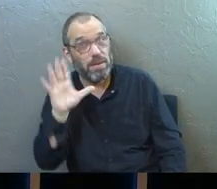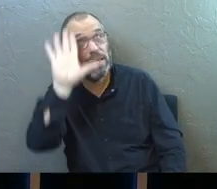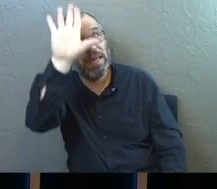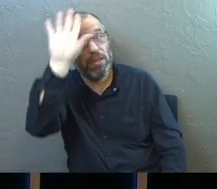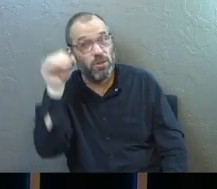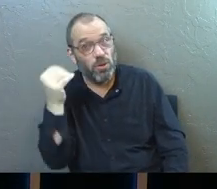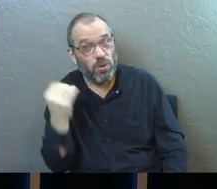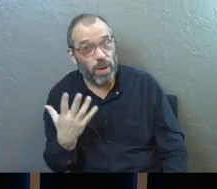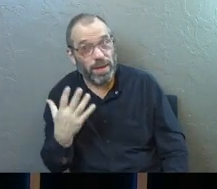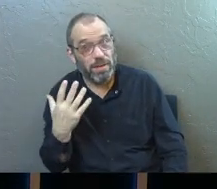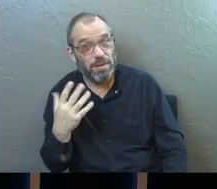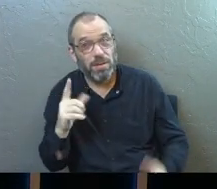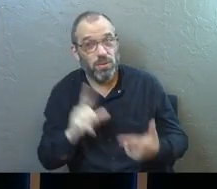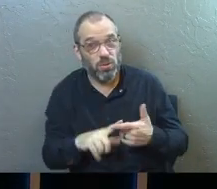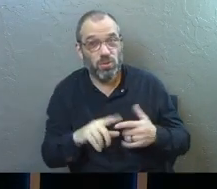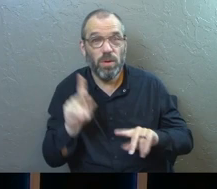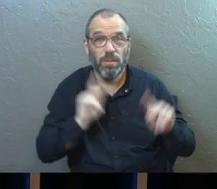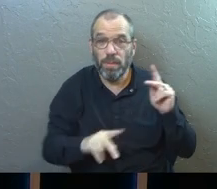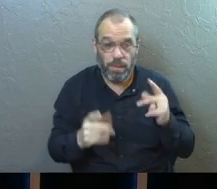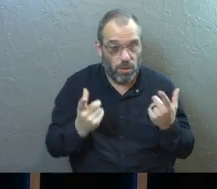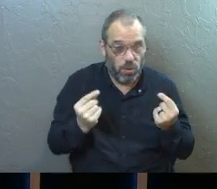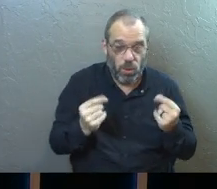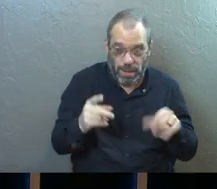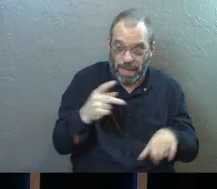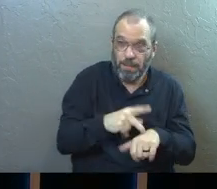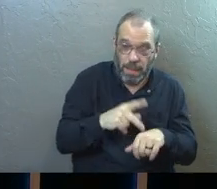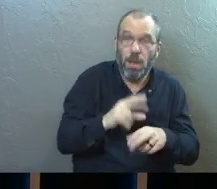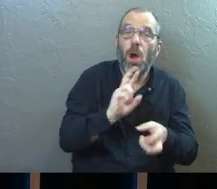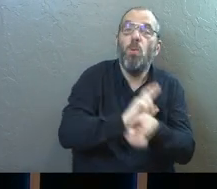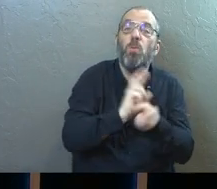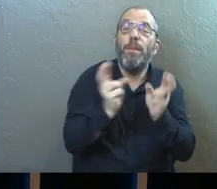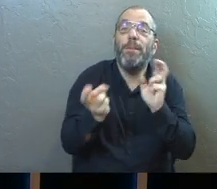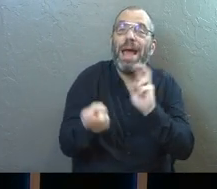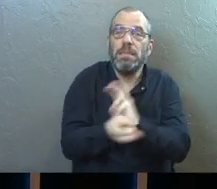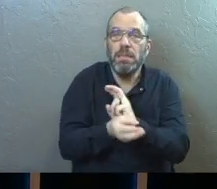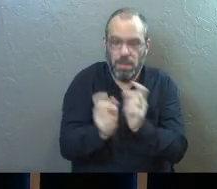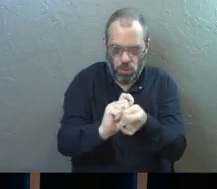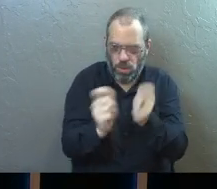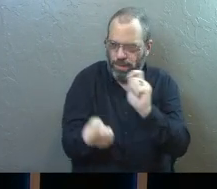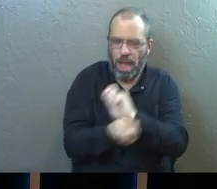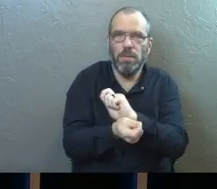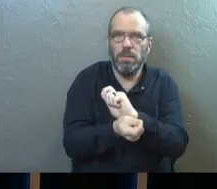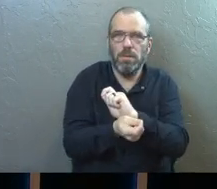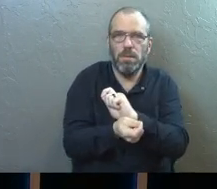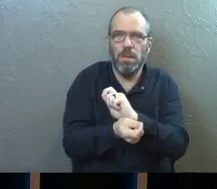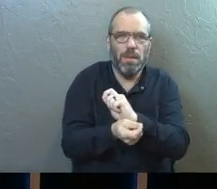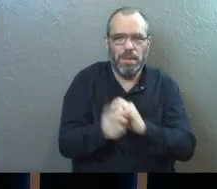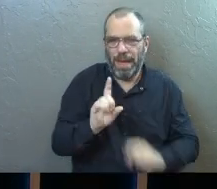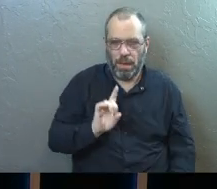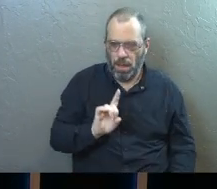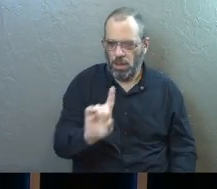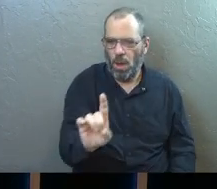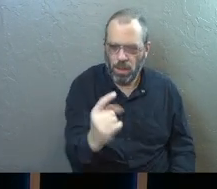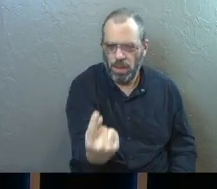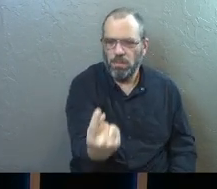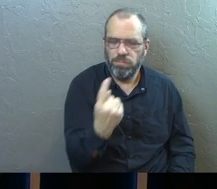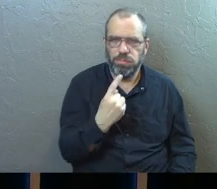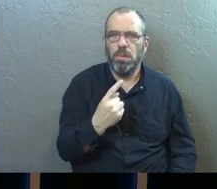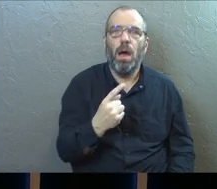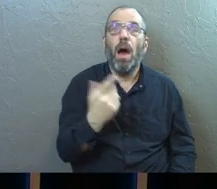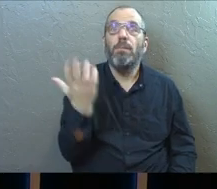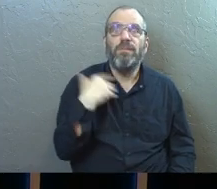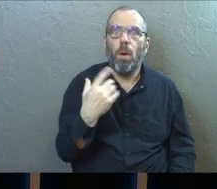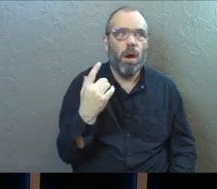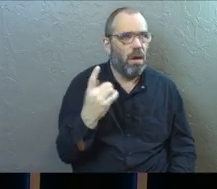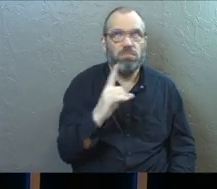to his people. And all that we need to do, like Peter says, is repent, turn around, hit a 180, go the other way, go towards the Father,